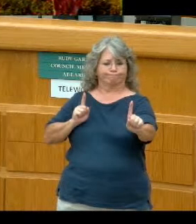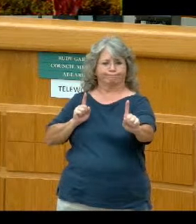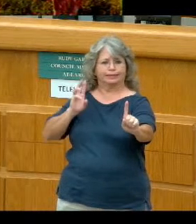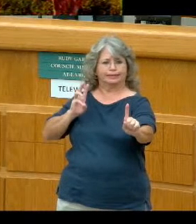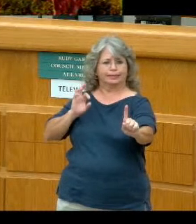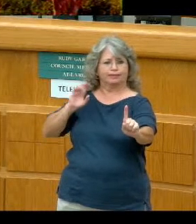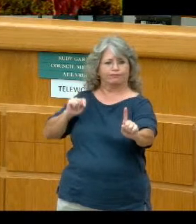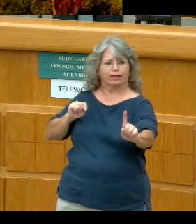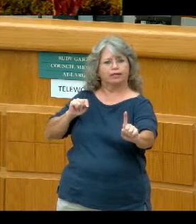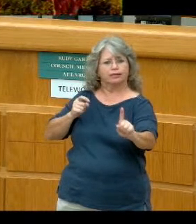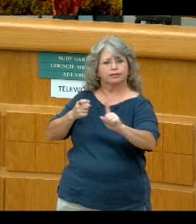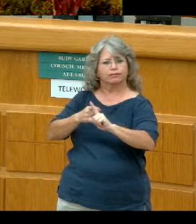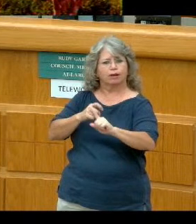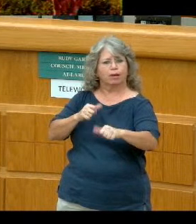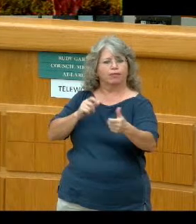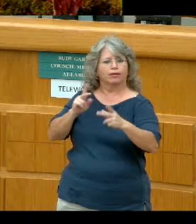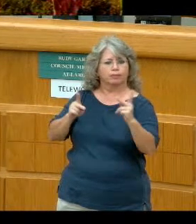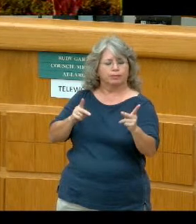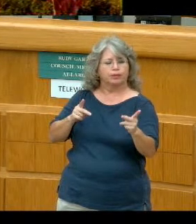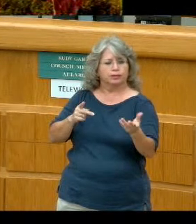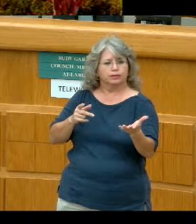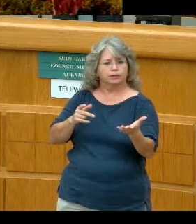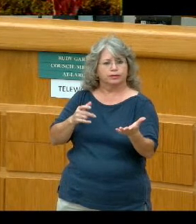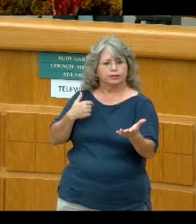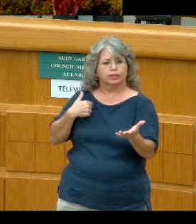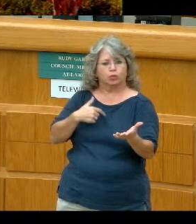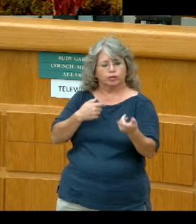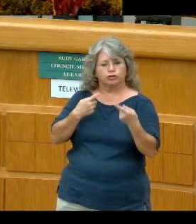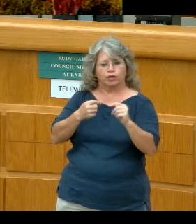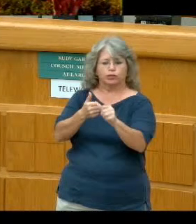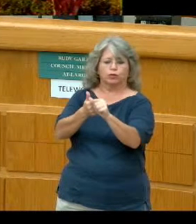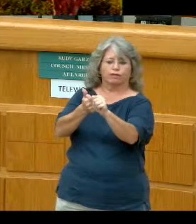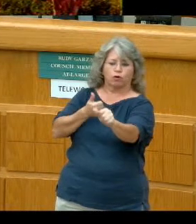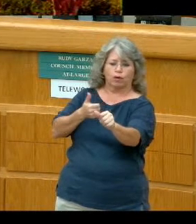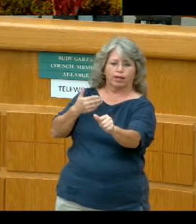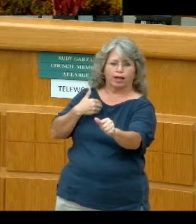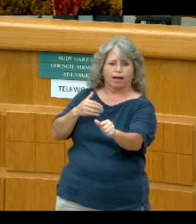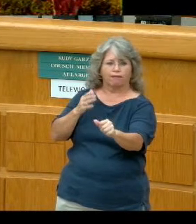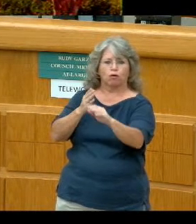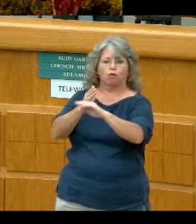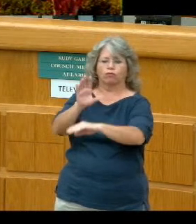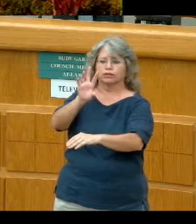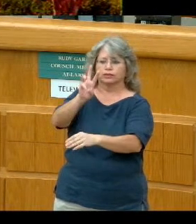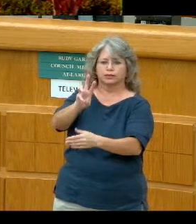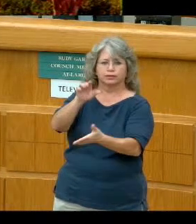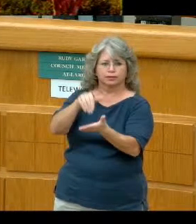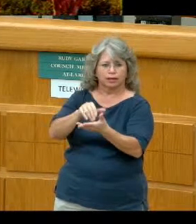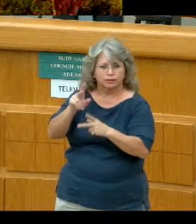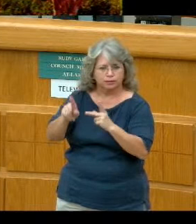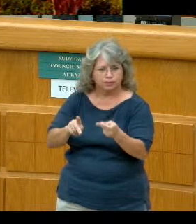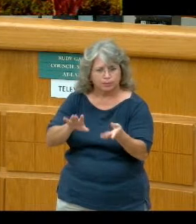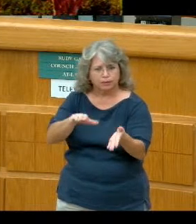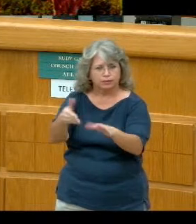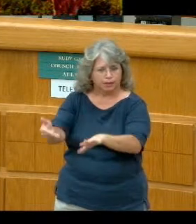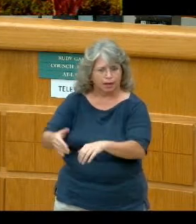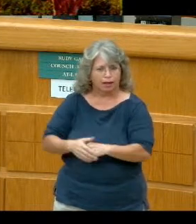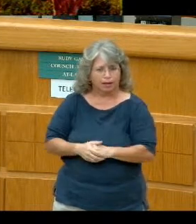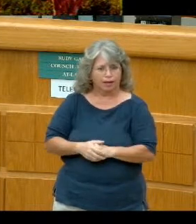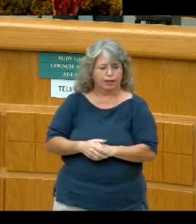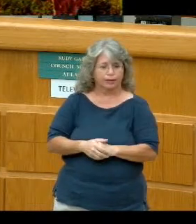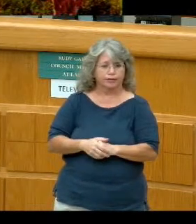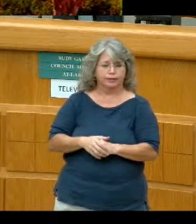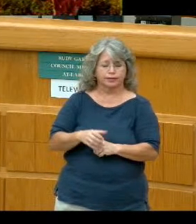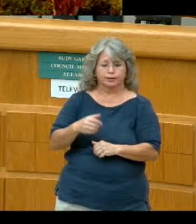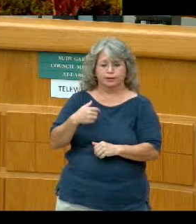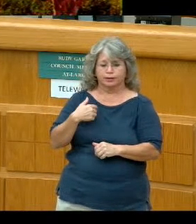away from other people. That's what we're trying to avoid here, is getting all the way through this. Now, the question is, are we just going to get there slowly